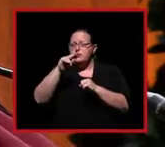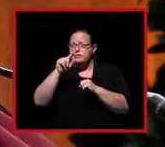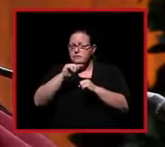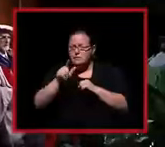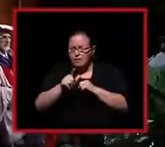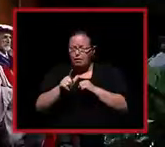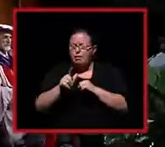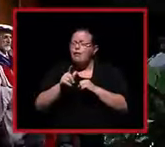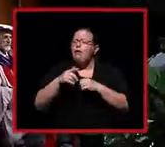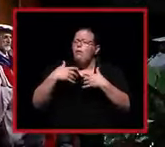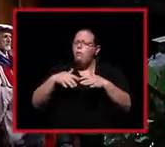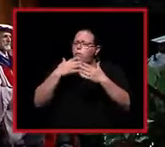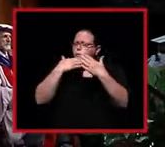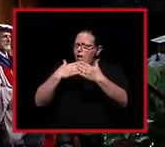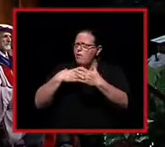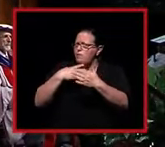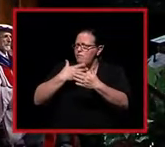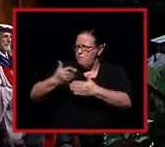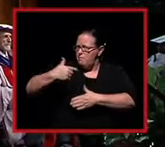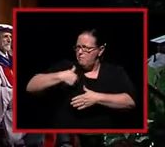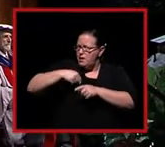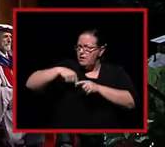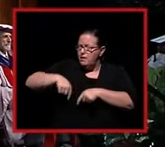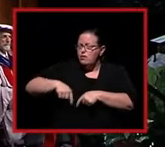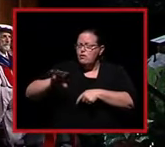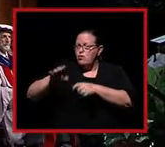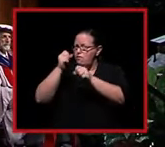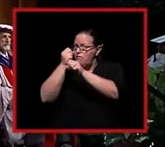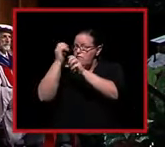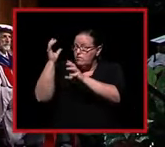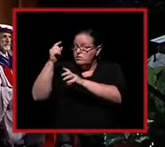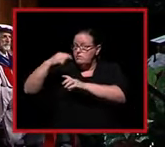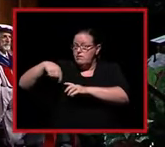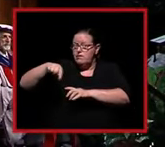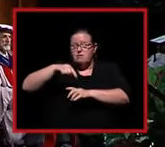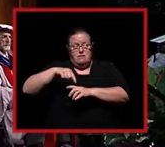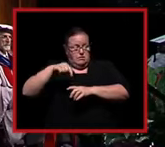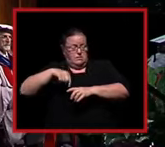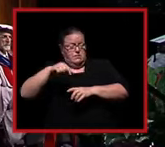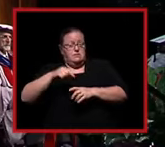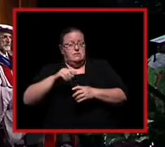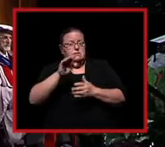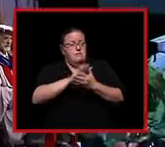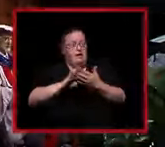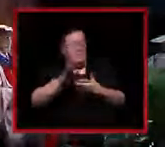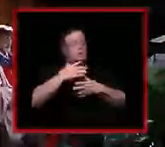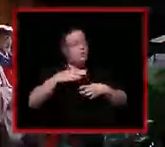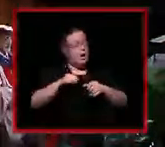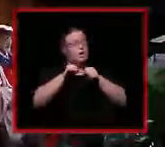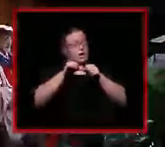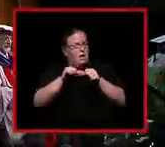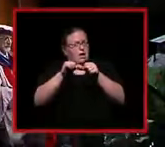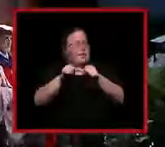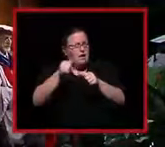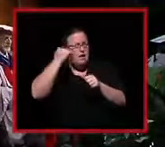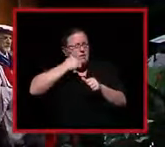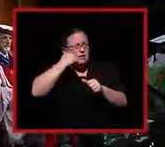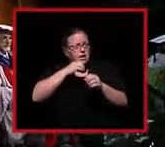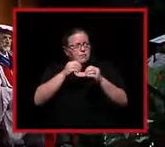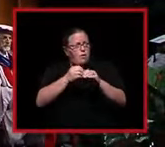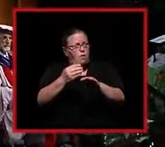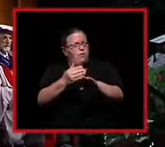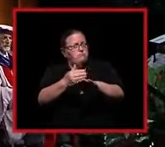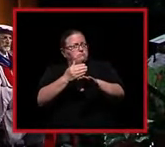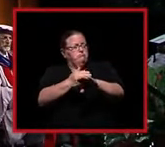today. Your vision for this institution advances it on a daily basis, and we are all proud of